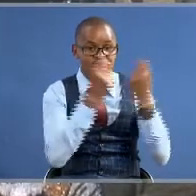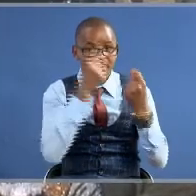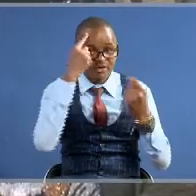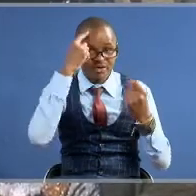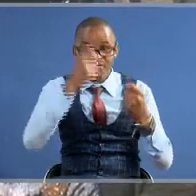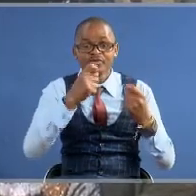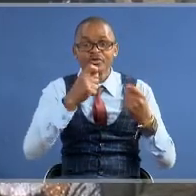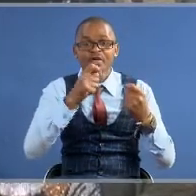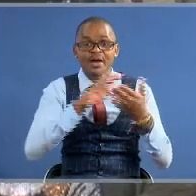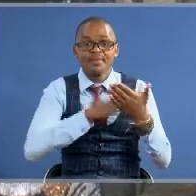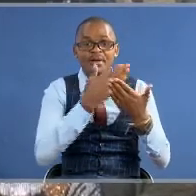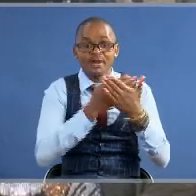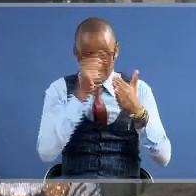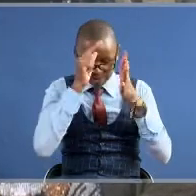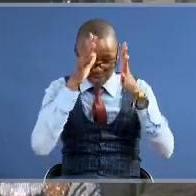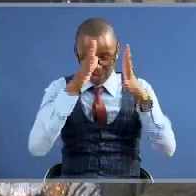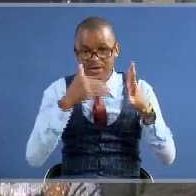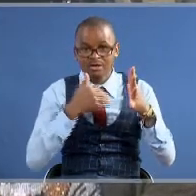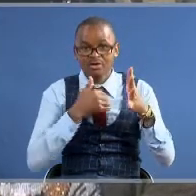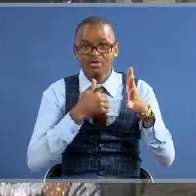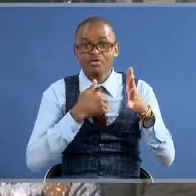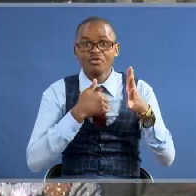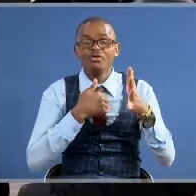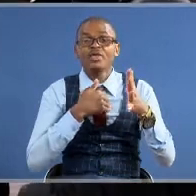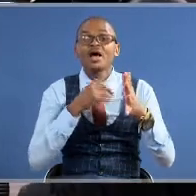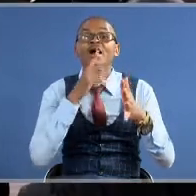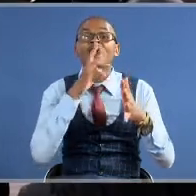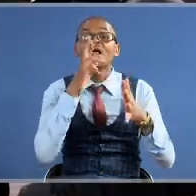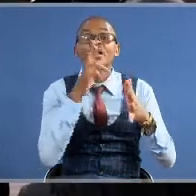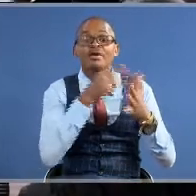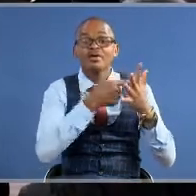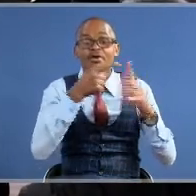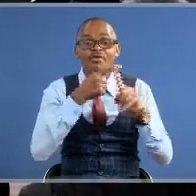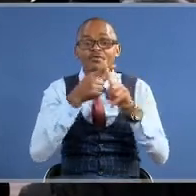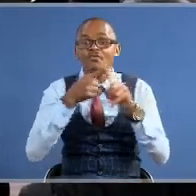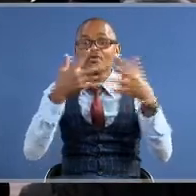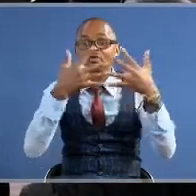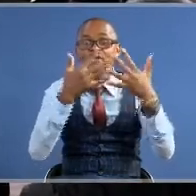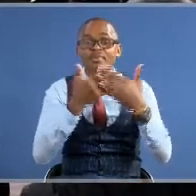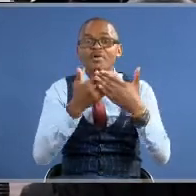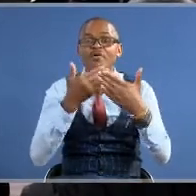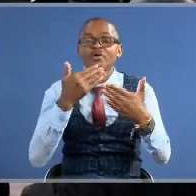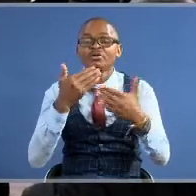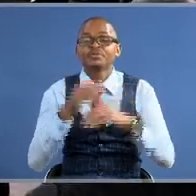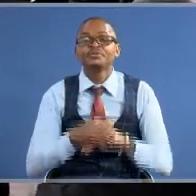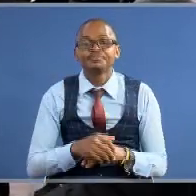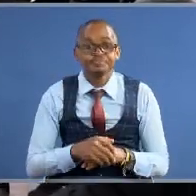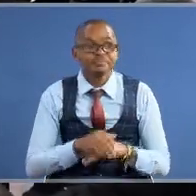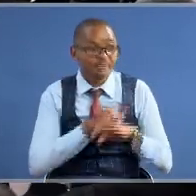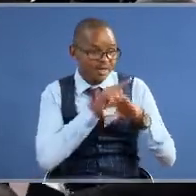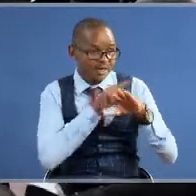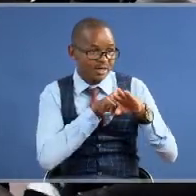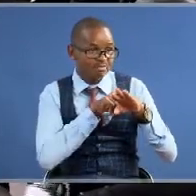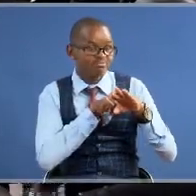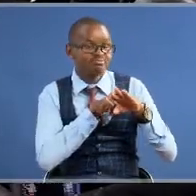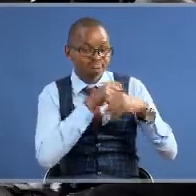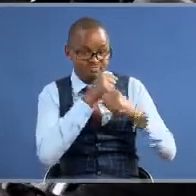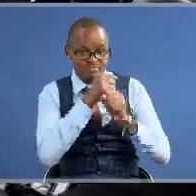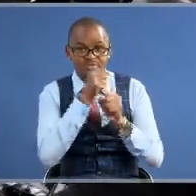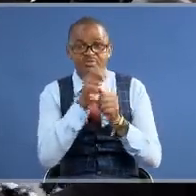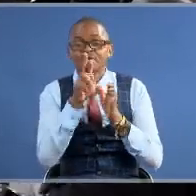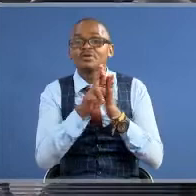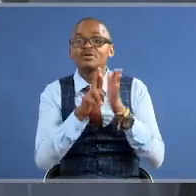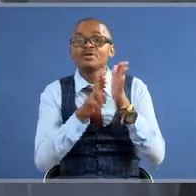the application, saying the governor was a flight risk, having escaped from jail before. While setting the magistrate rule